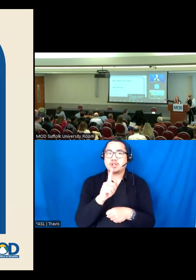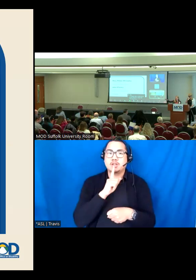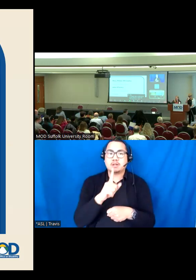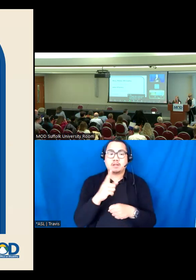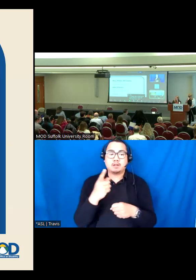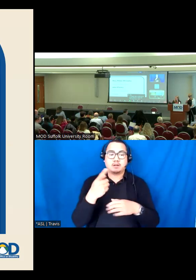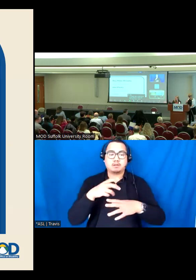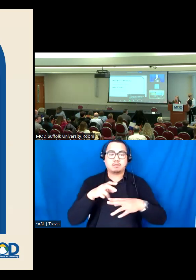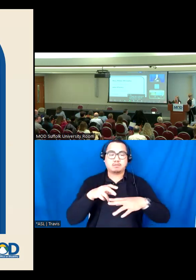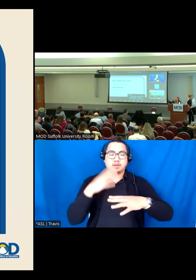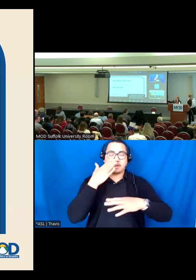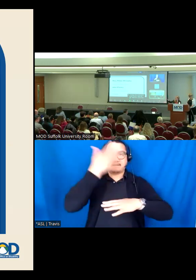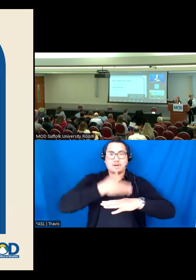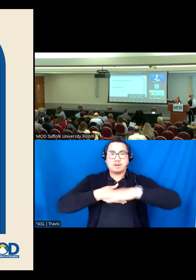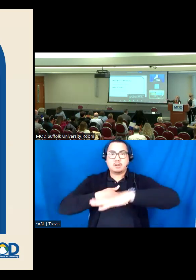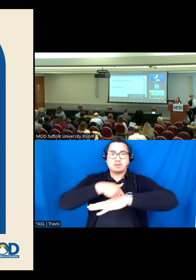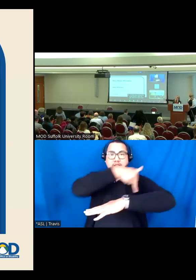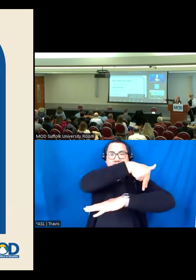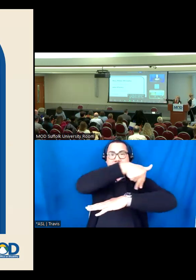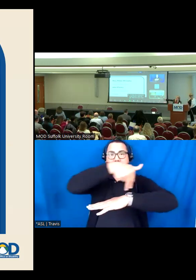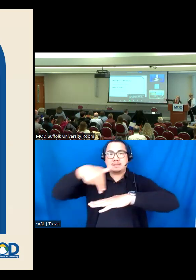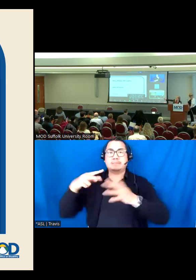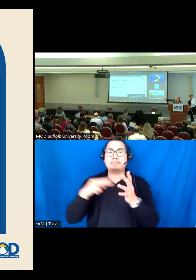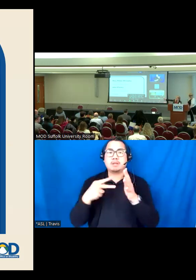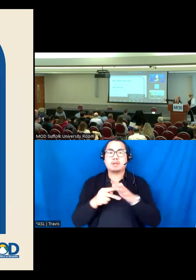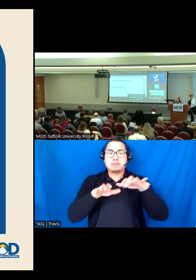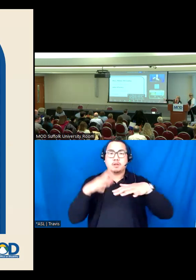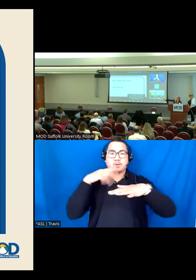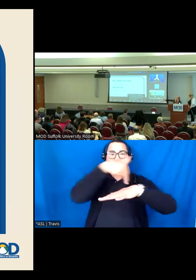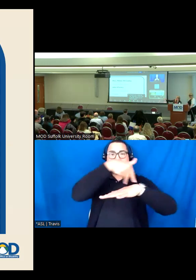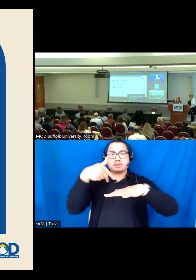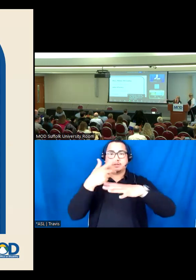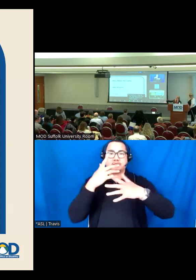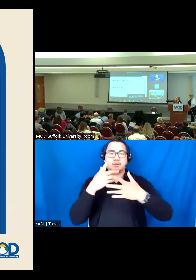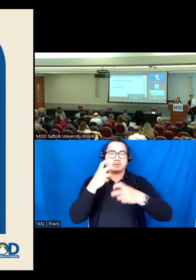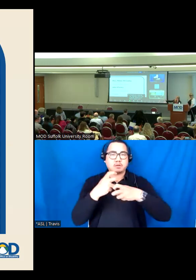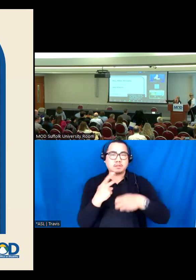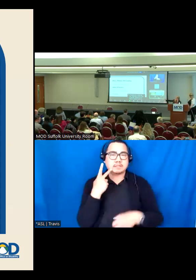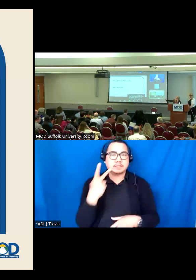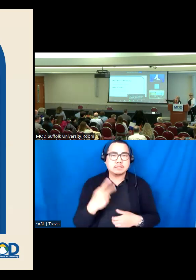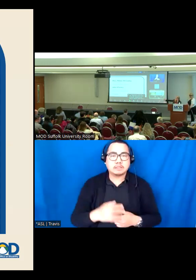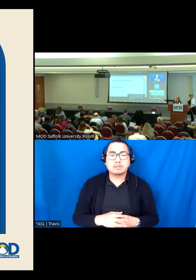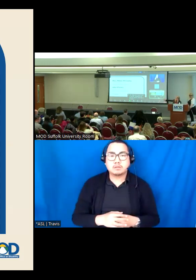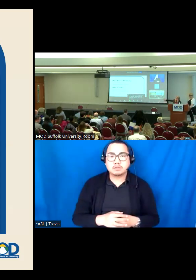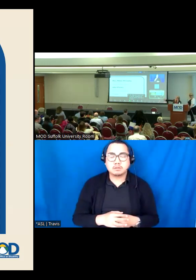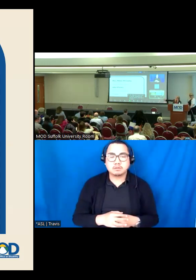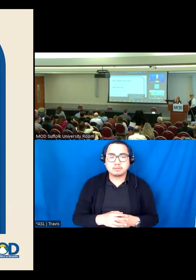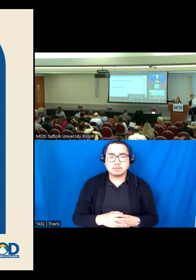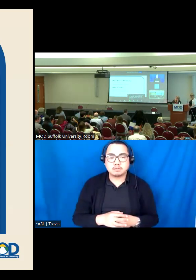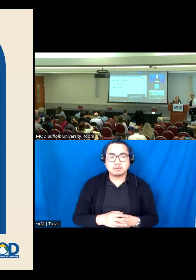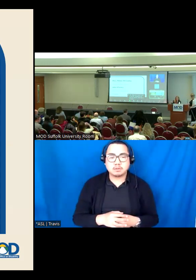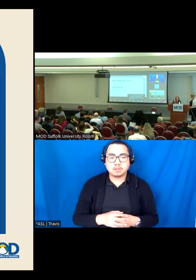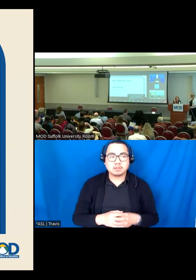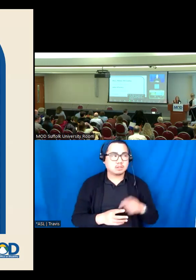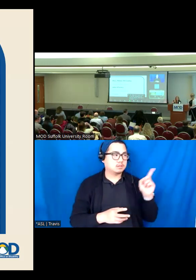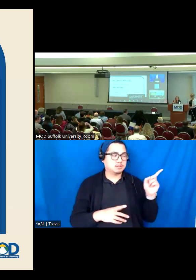aisle because you will block the captions which are on the screen where to my right